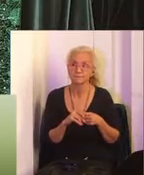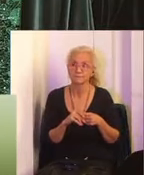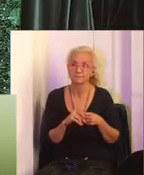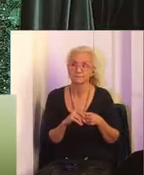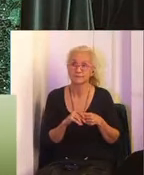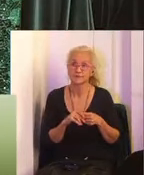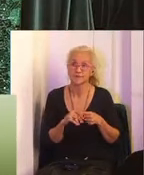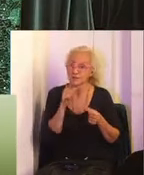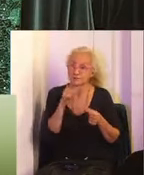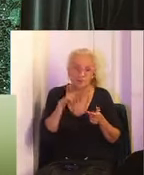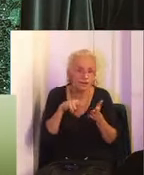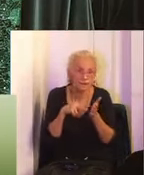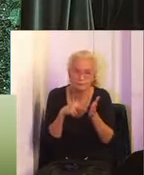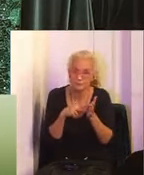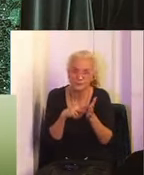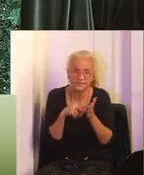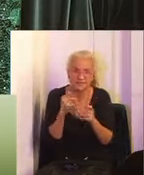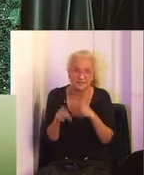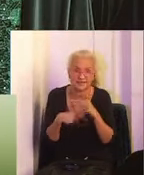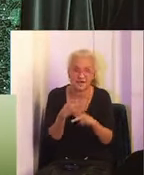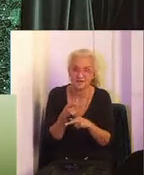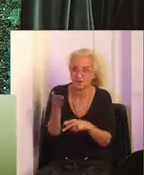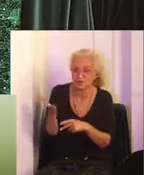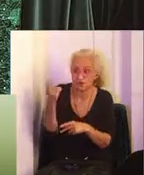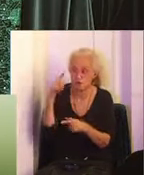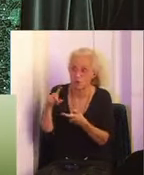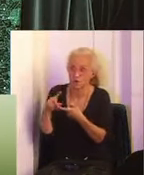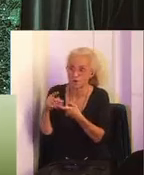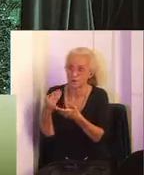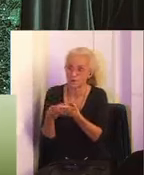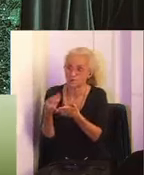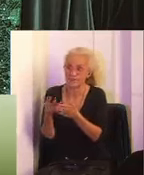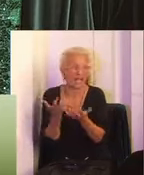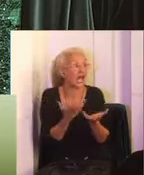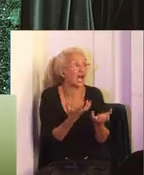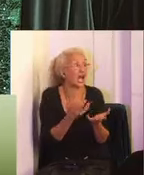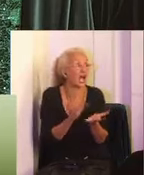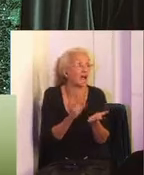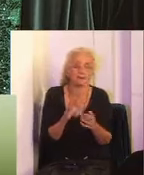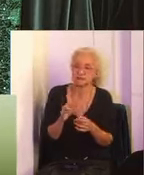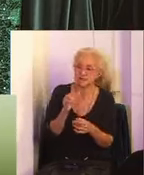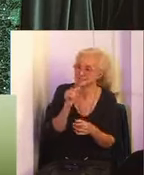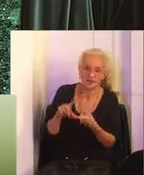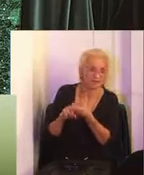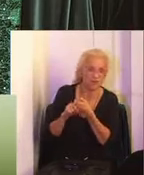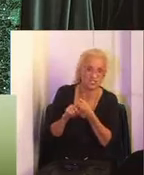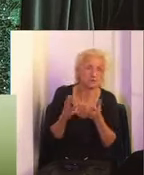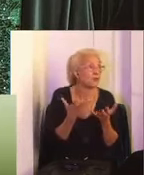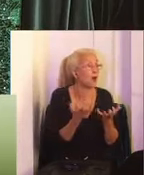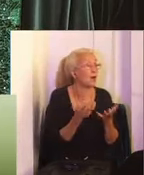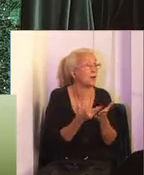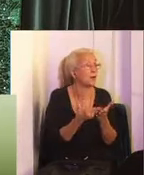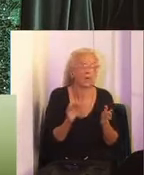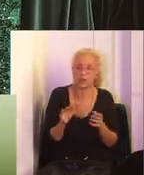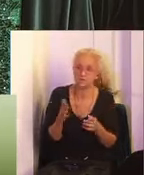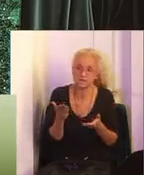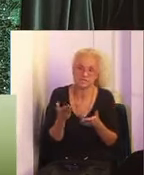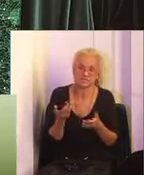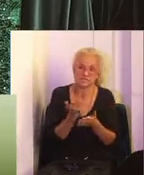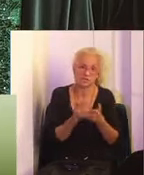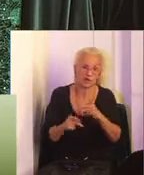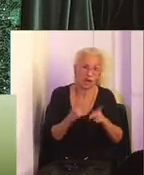I don't mean the kind that are just there for the money. I mean friendships, because that ain't friendship. It might be some kind of